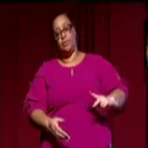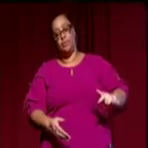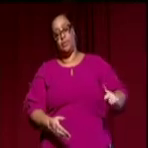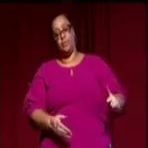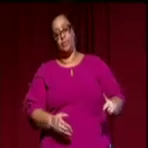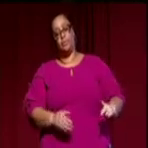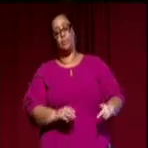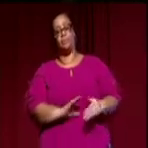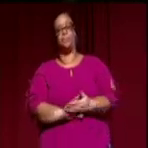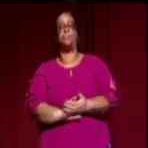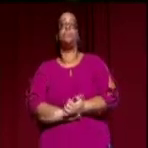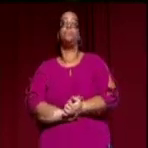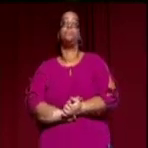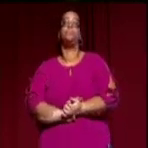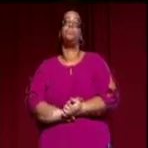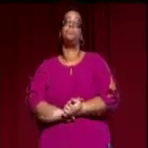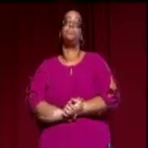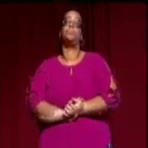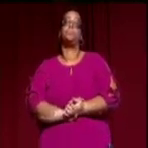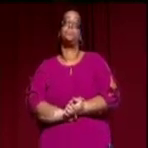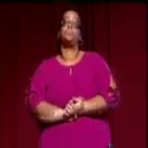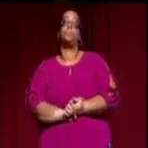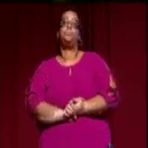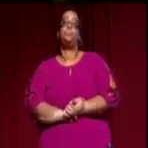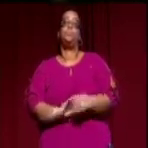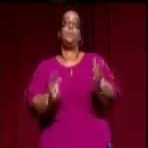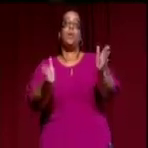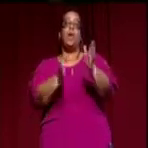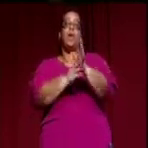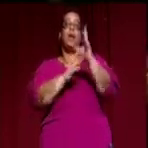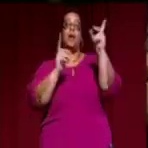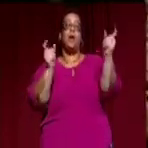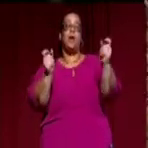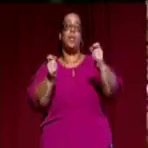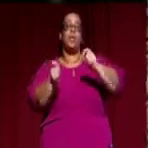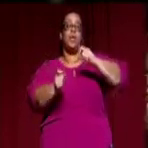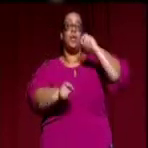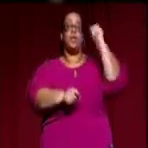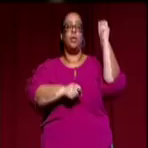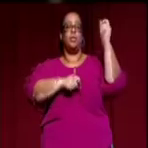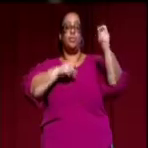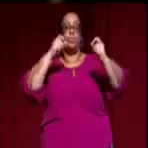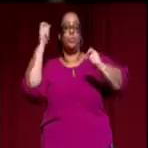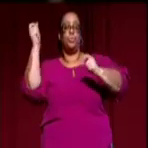King. Come on, right where you are, just sing that. Hallelujah.